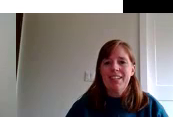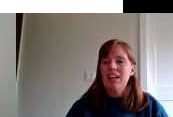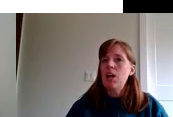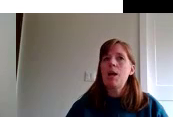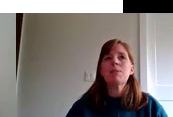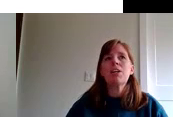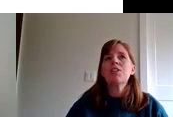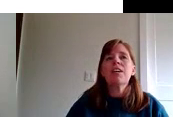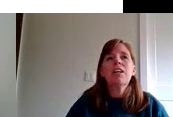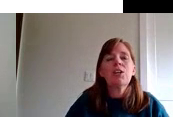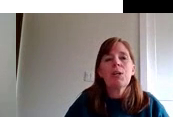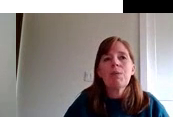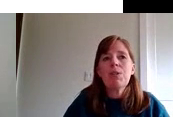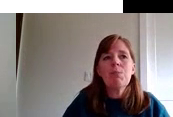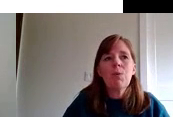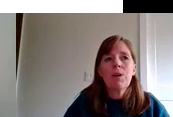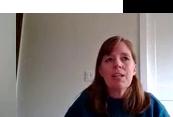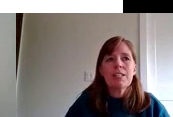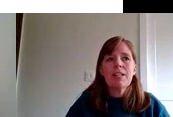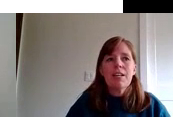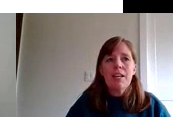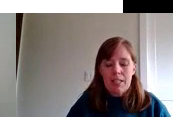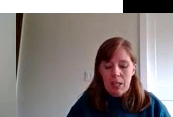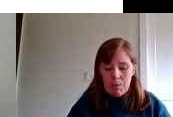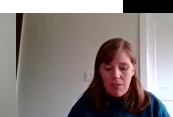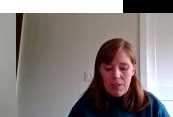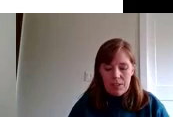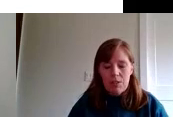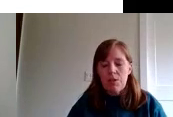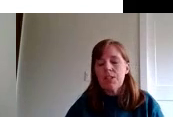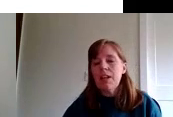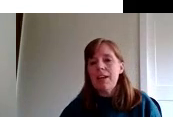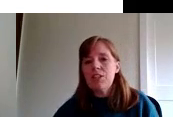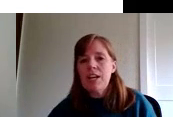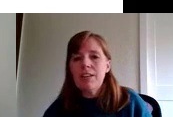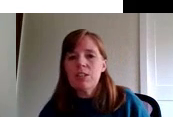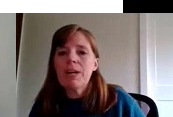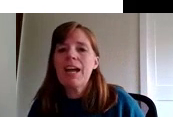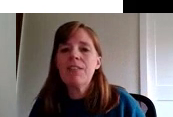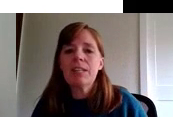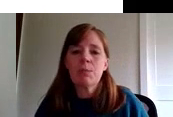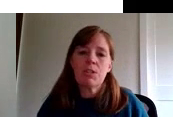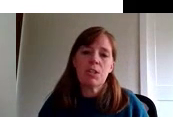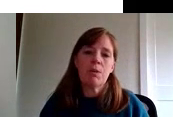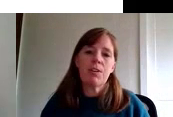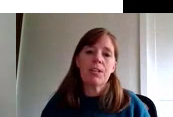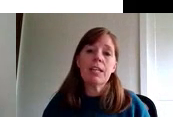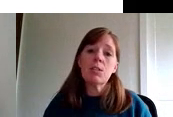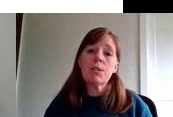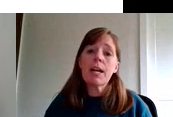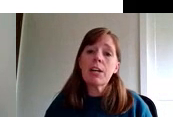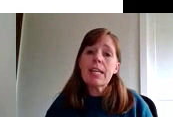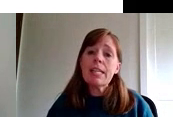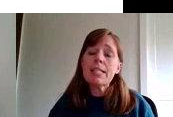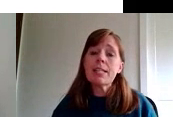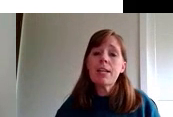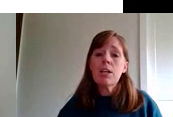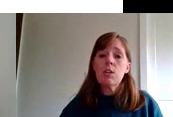think. Absolutely, I could not agree with you more. It's thinking about this. There's a lot of challenges we're having, especially